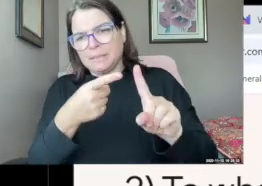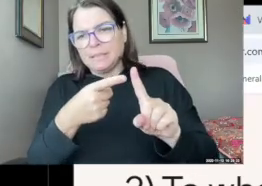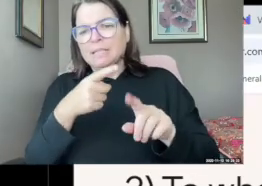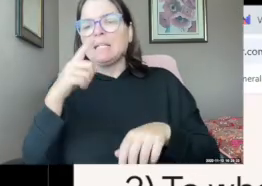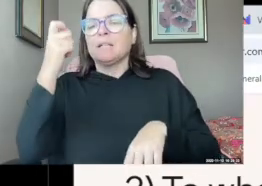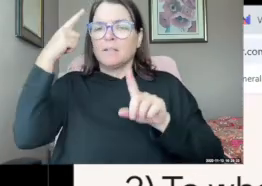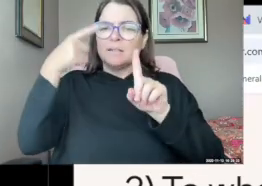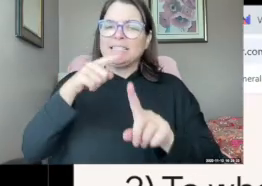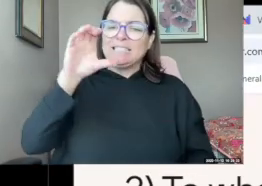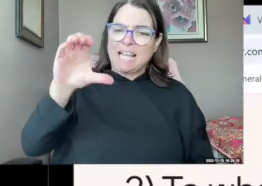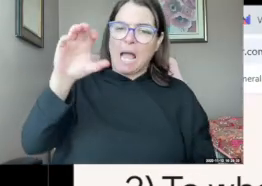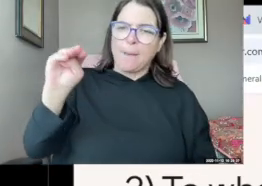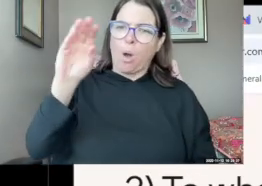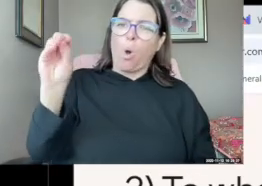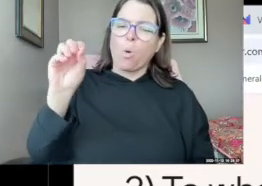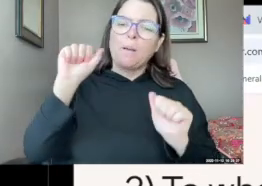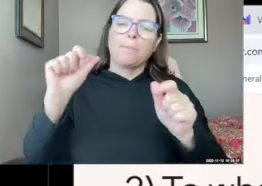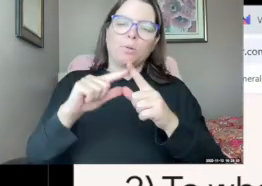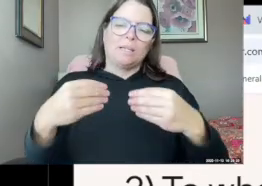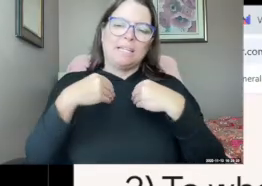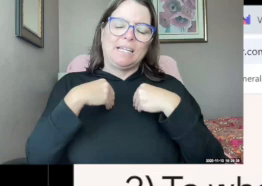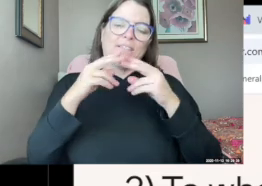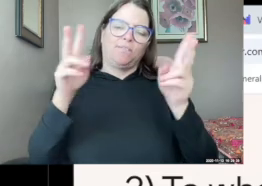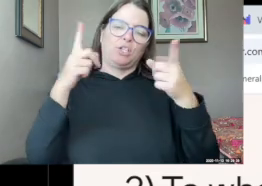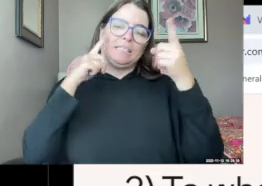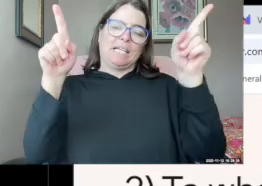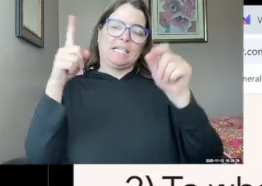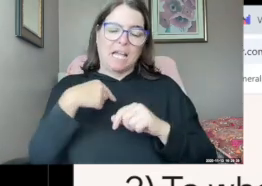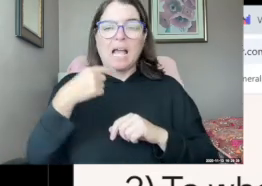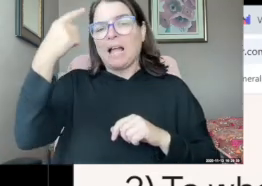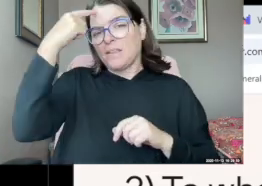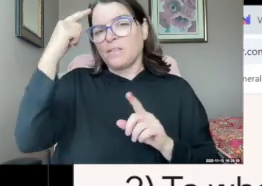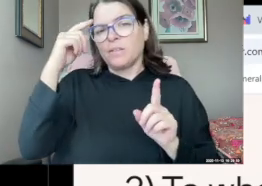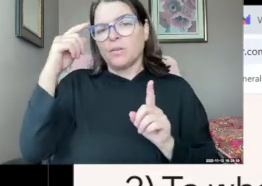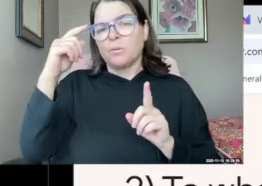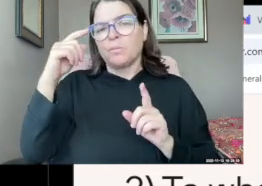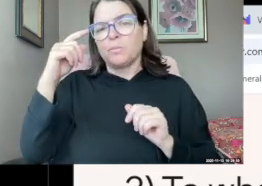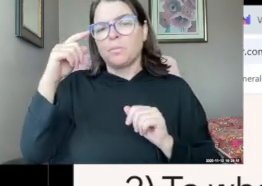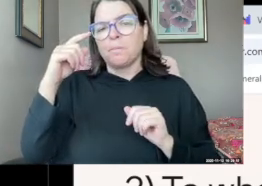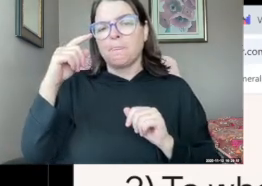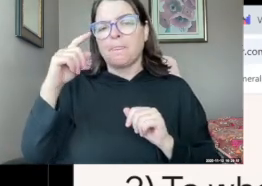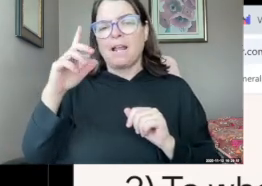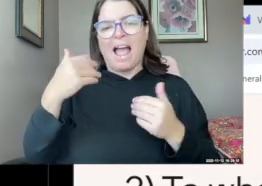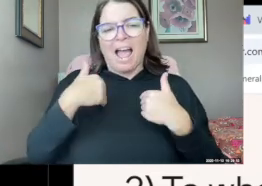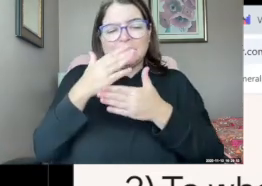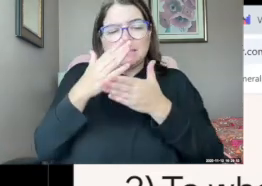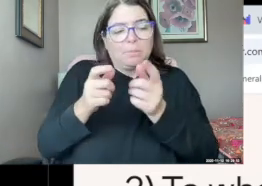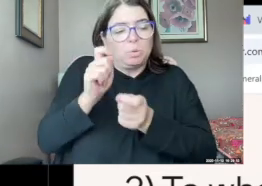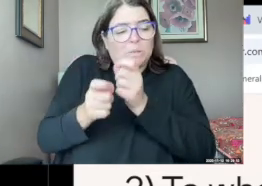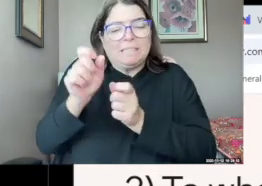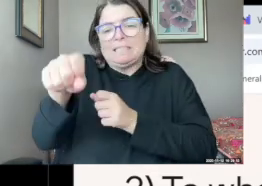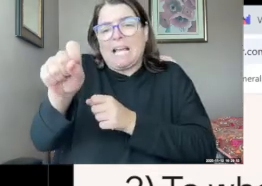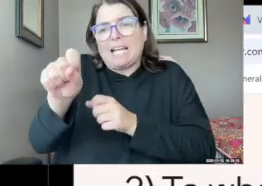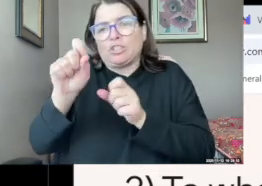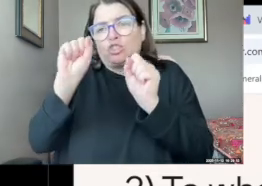particularly. Due to CMO, we've been able to do it very successfully, and I think